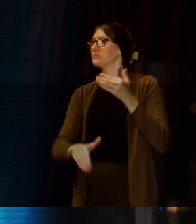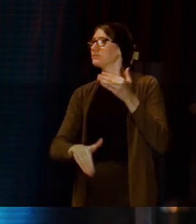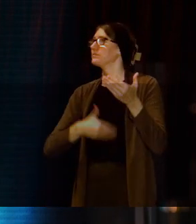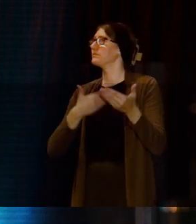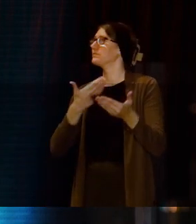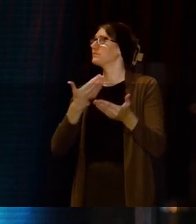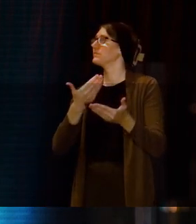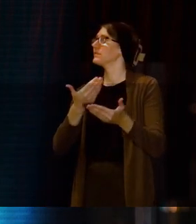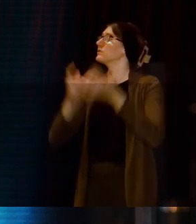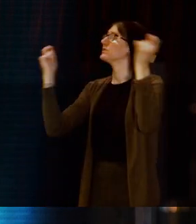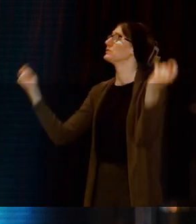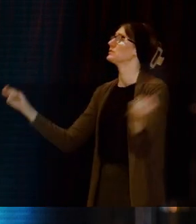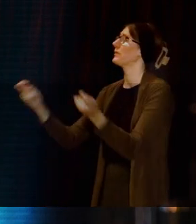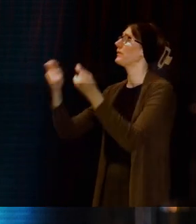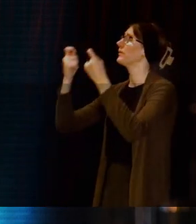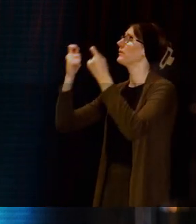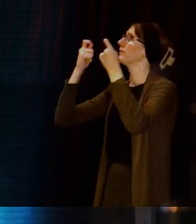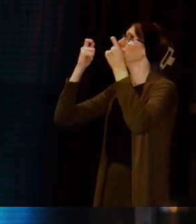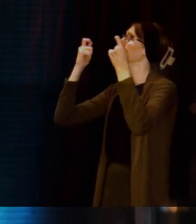appears.